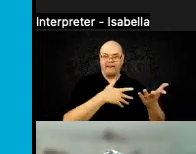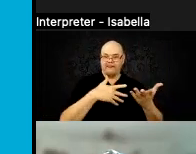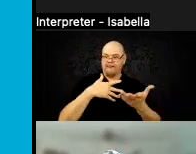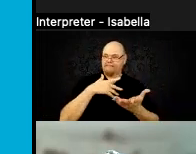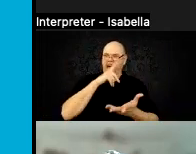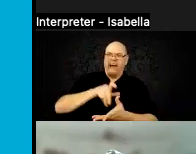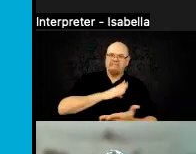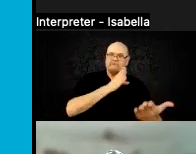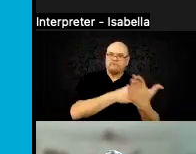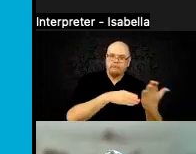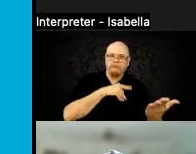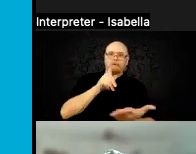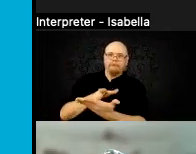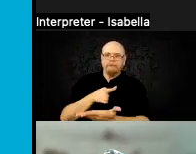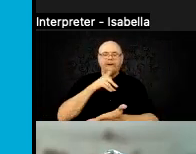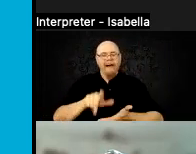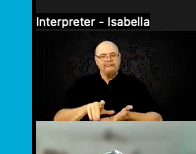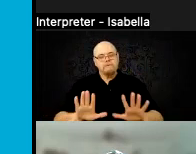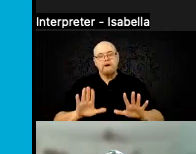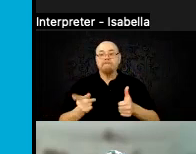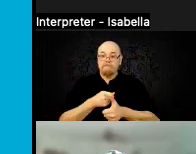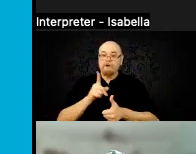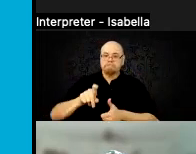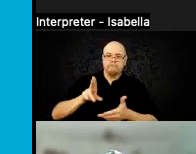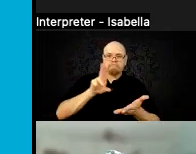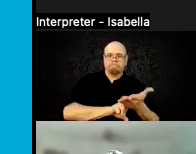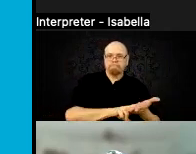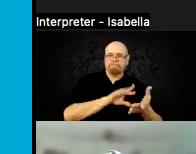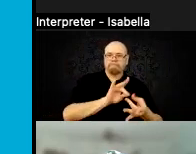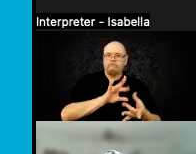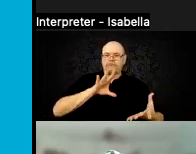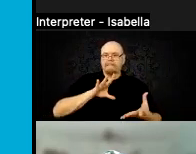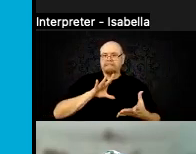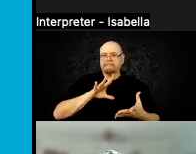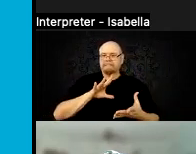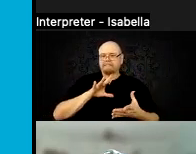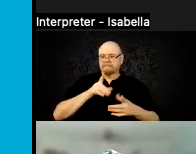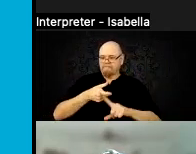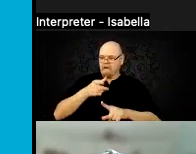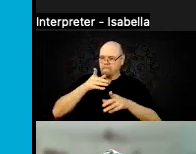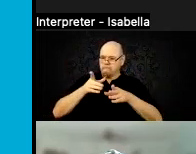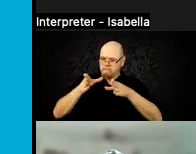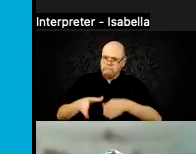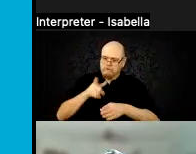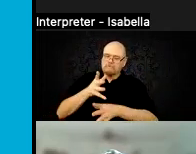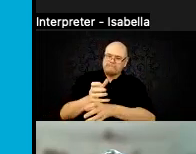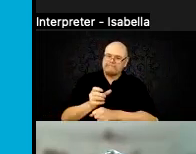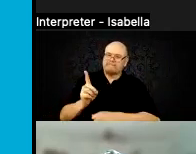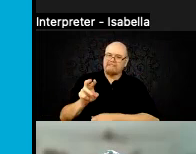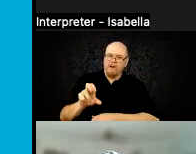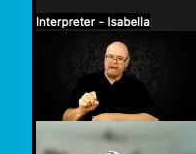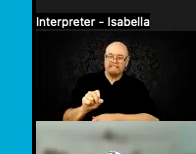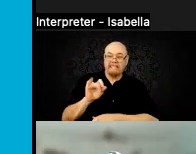of course, we have to get a signed release from the individual who's receiving DRS services. Otherwise, DRS can't speak with